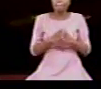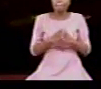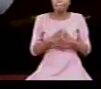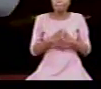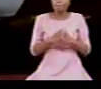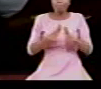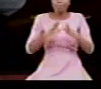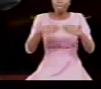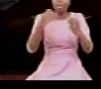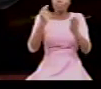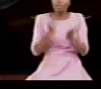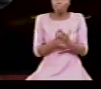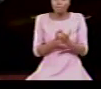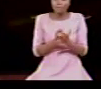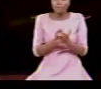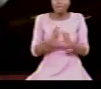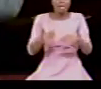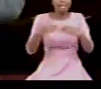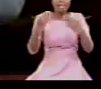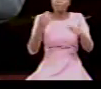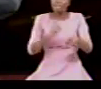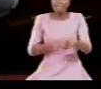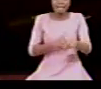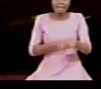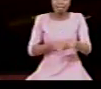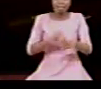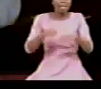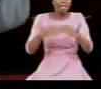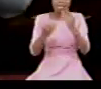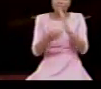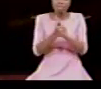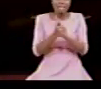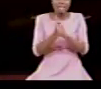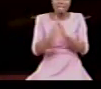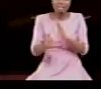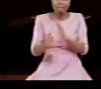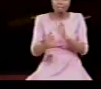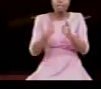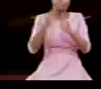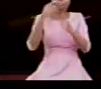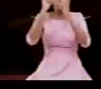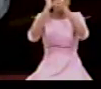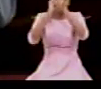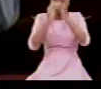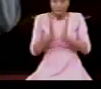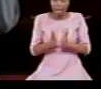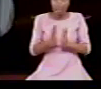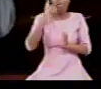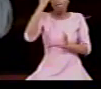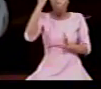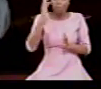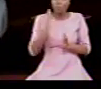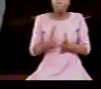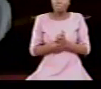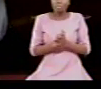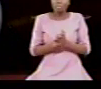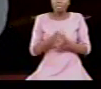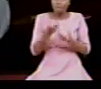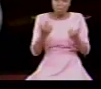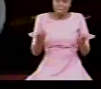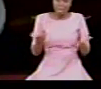You give your treasure. You give your time. You give your talent to the owner. You came here as